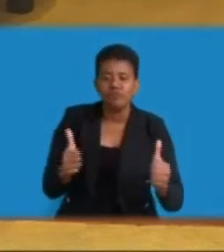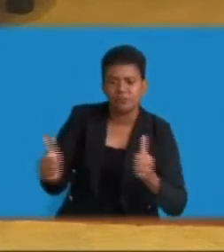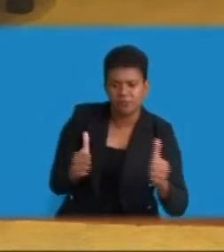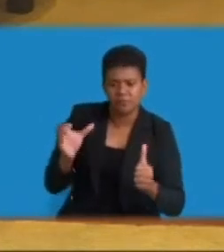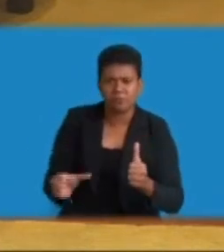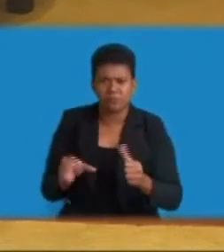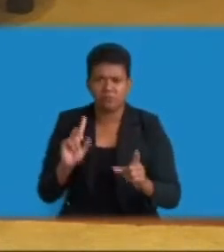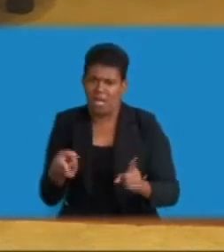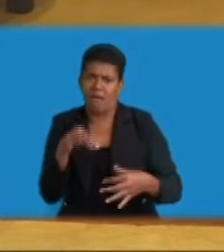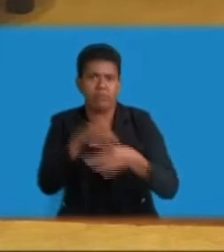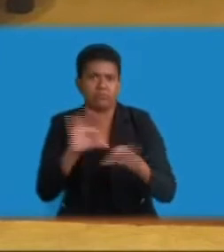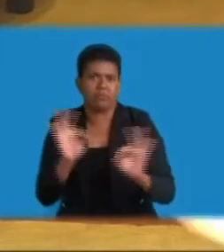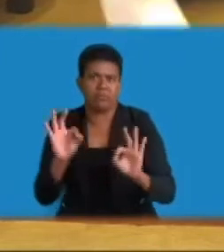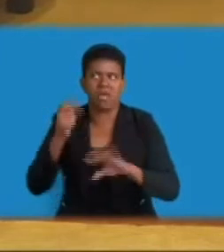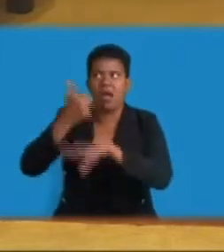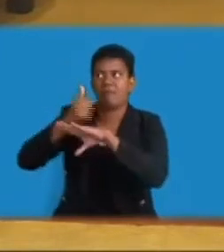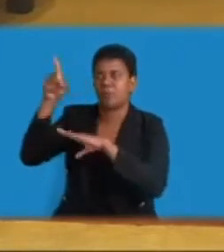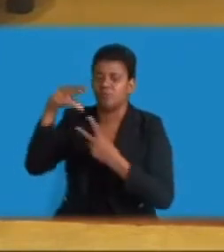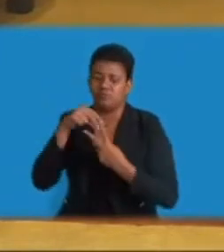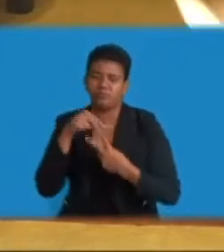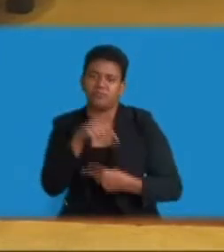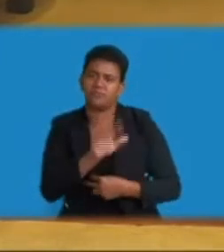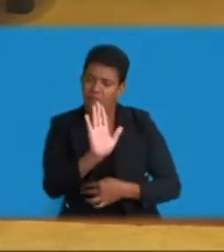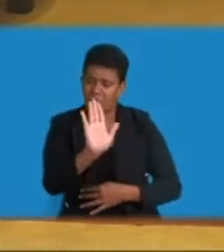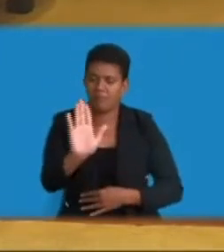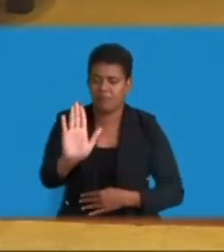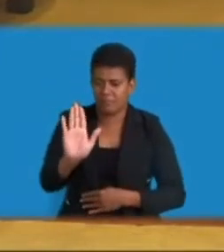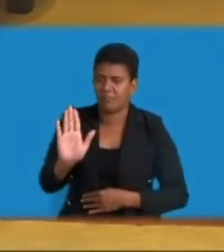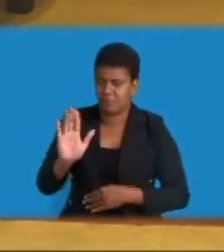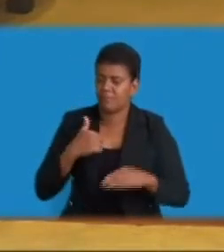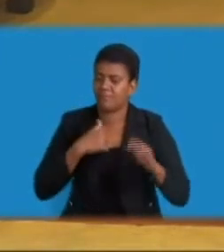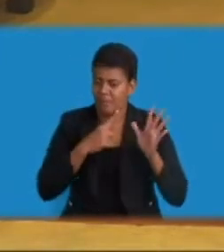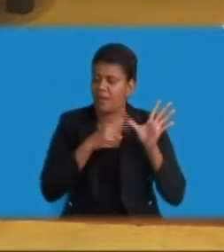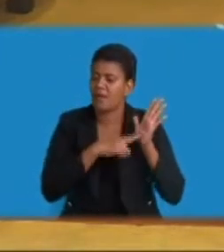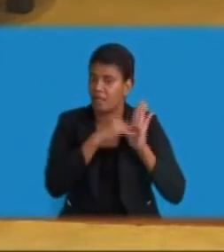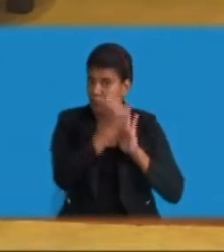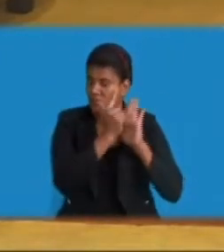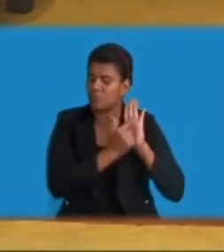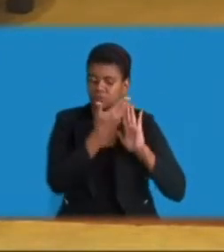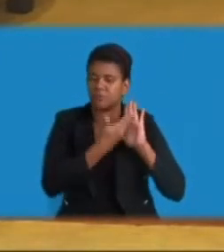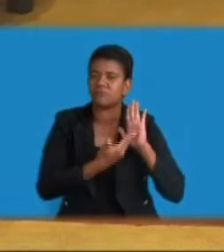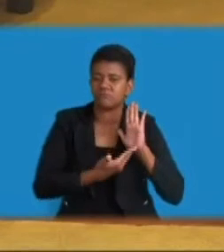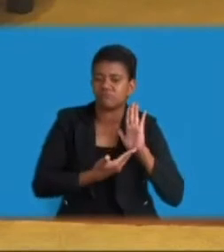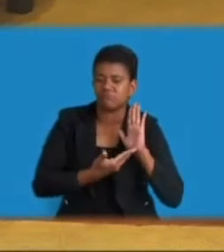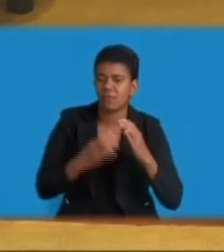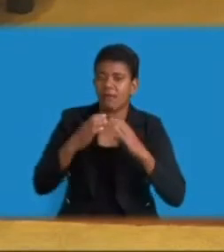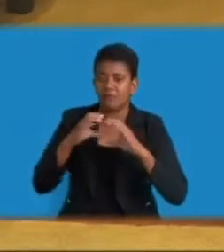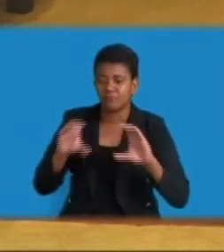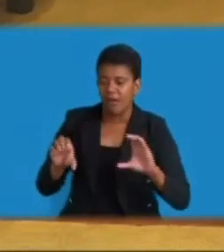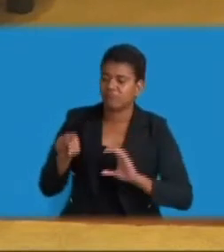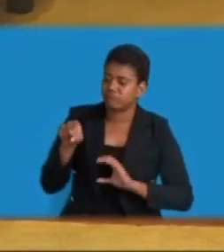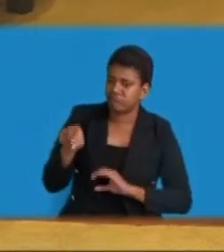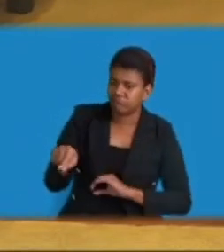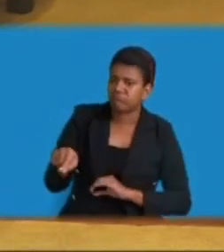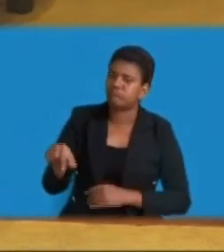This is the act. This is the act. Let me read this. Let me read this. The council of every municipality shall consist of